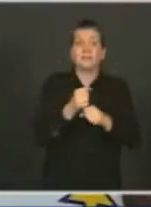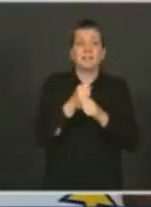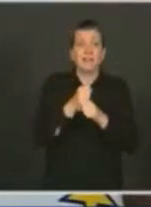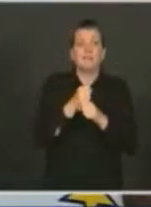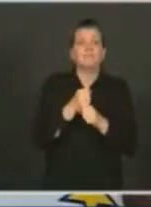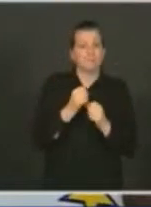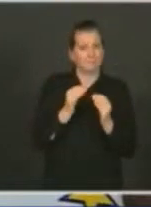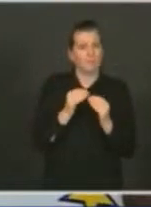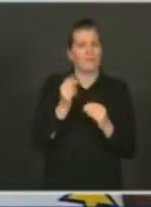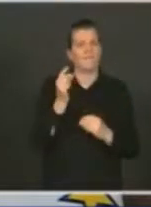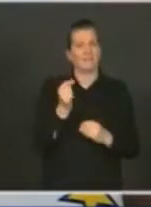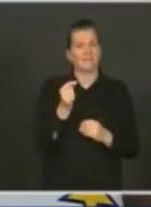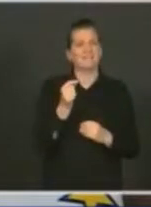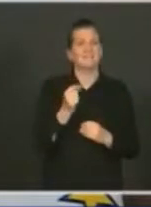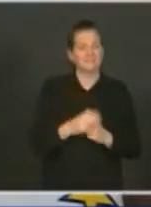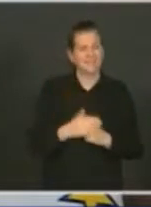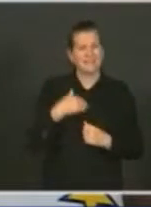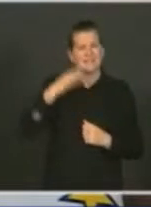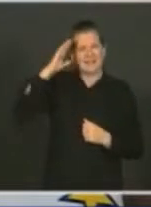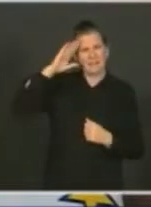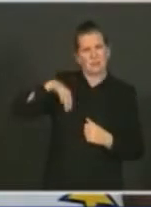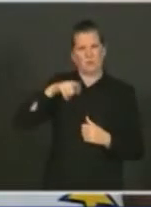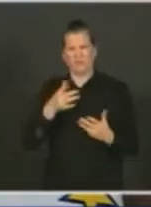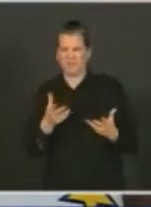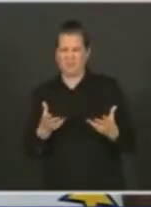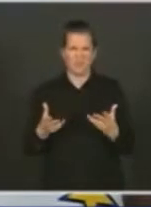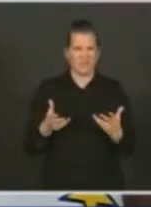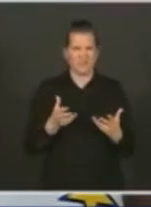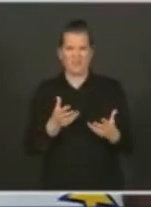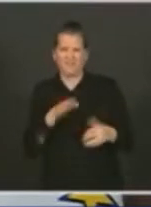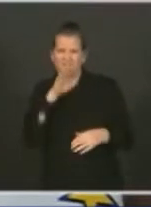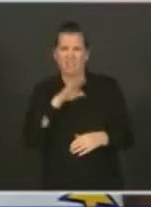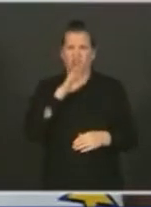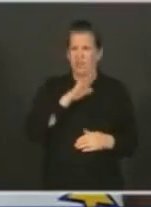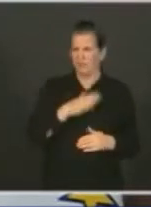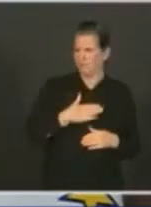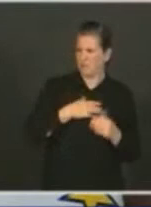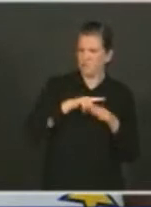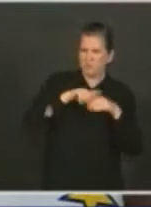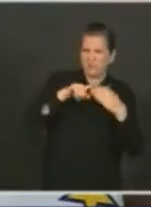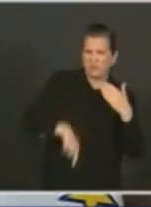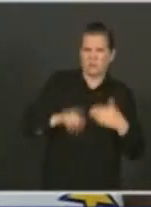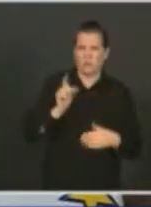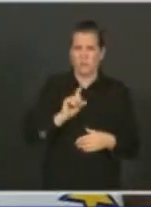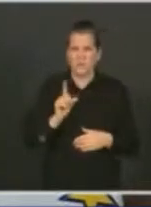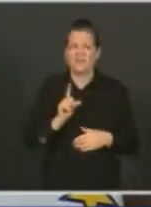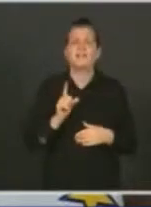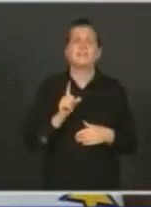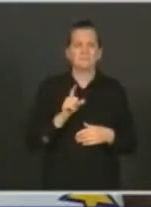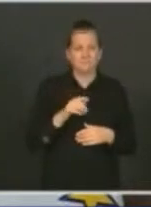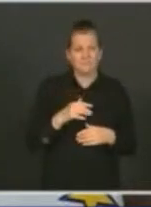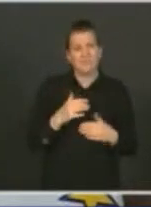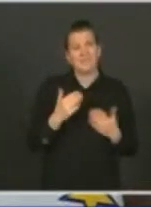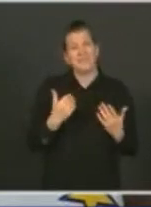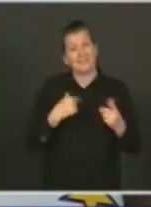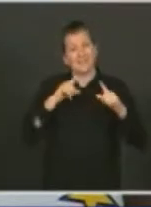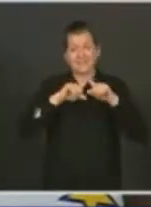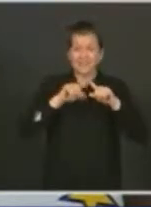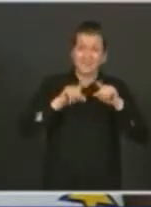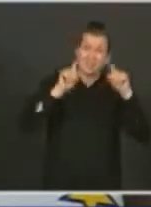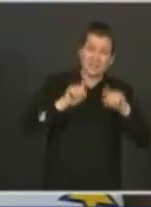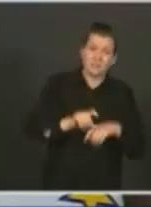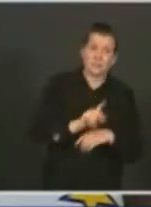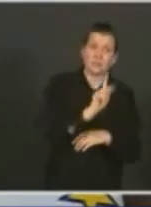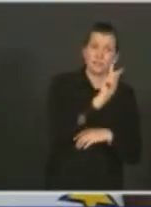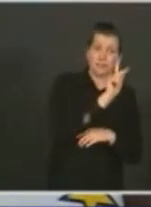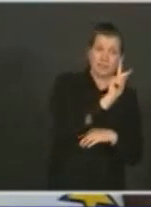And I know that's an issue. I know that's an issue. You go someplace, and there's different ways to get tests. You could do the K-12 portal, you